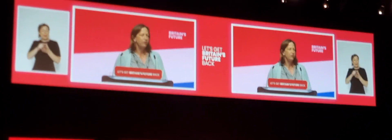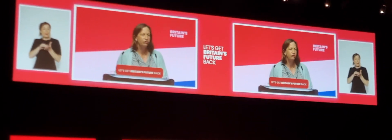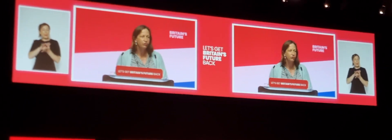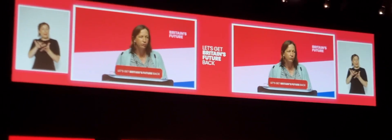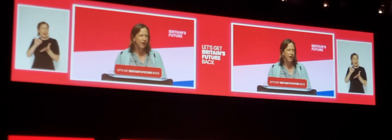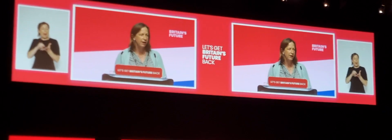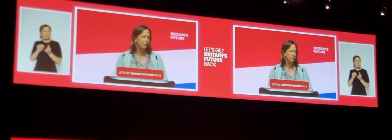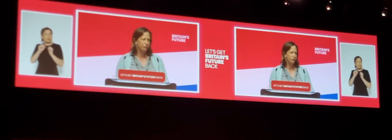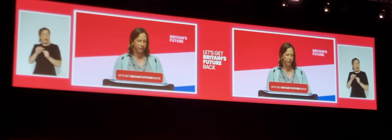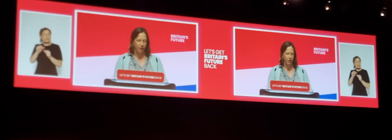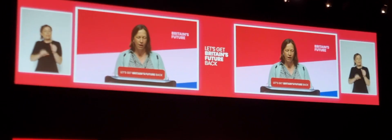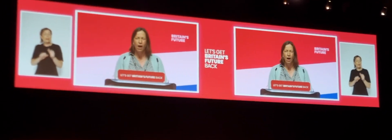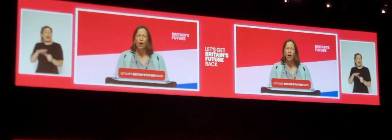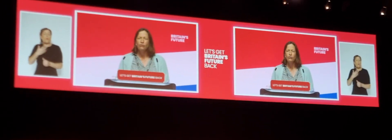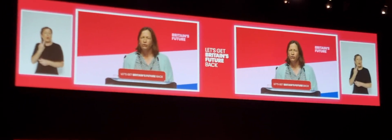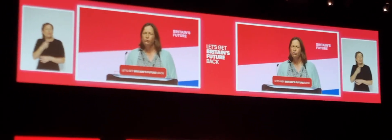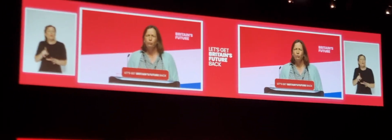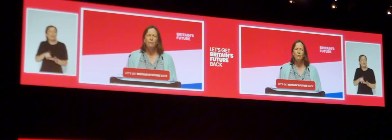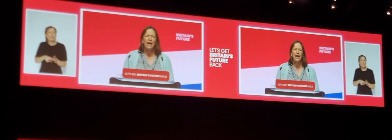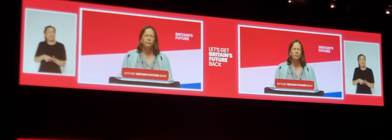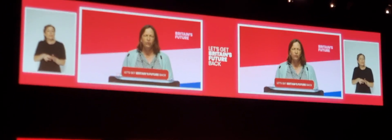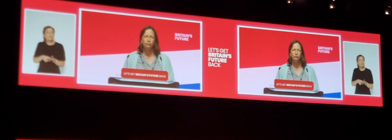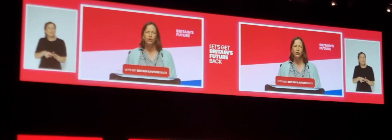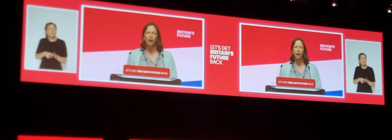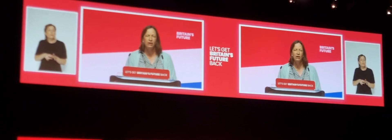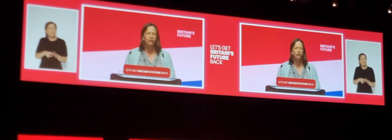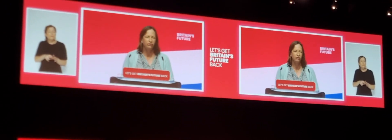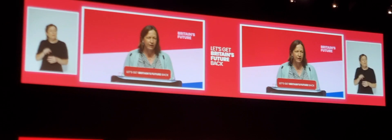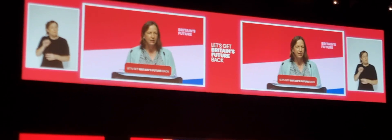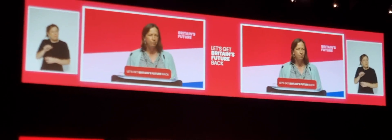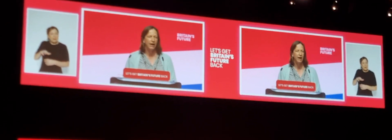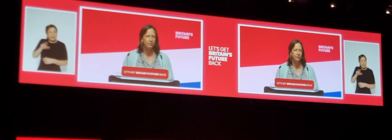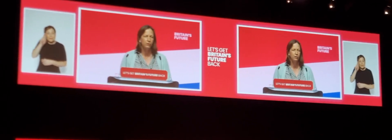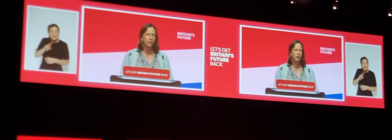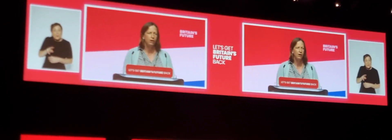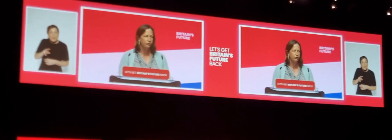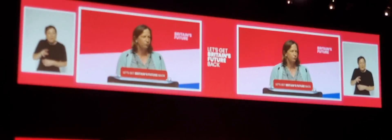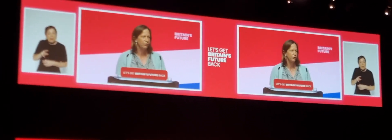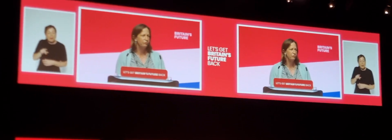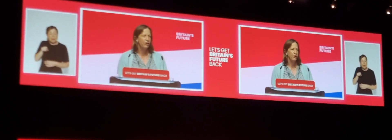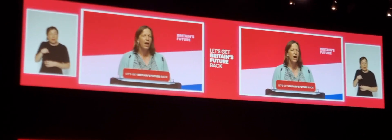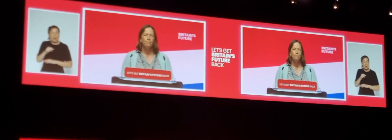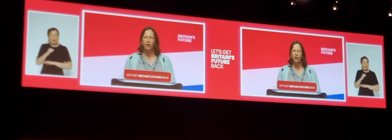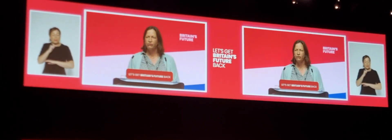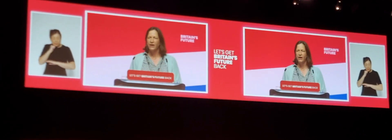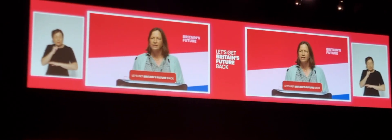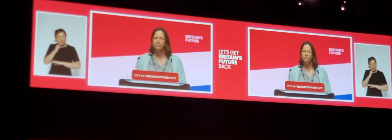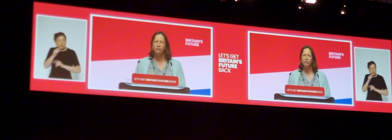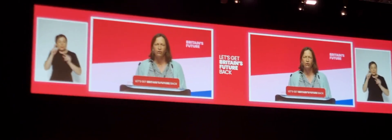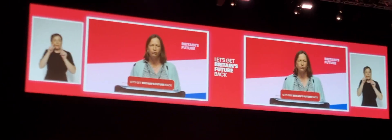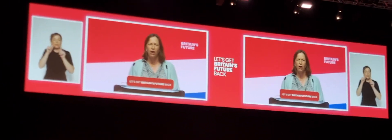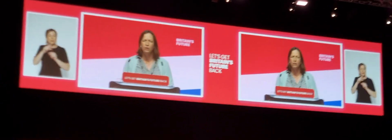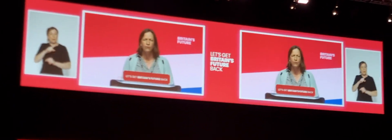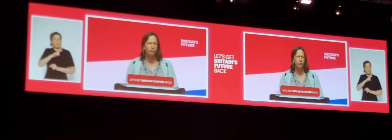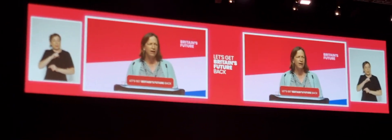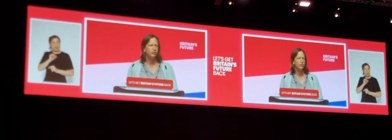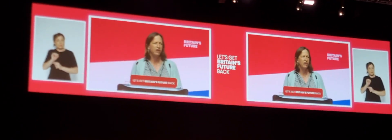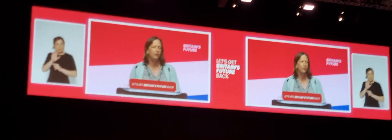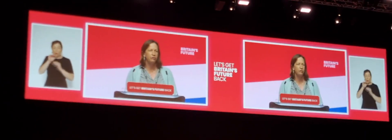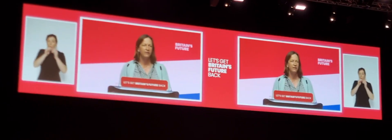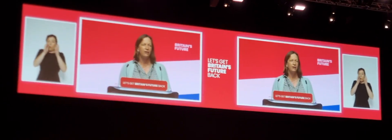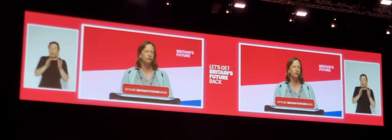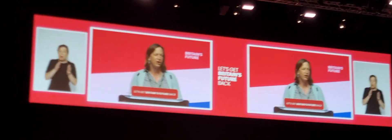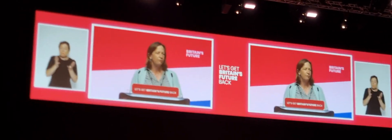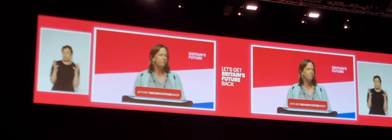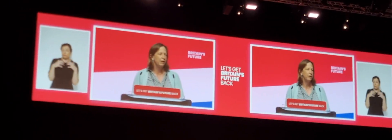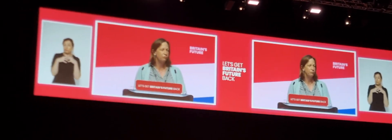camps is 2 years, schools where we have children going to sleep in our classrooms because they live in such overcrowded